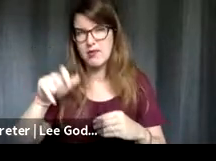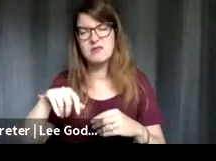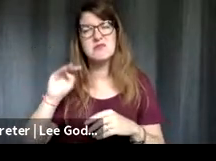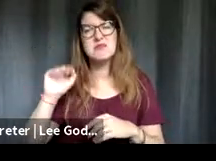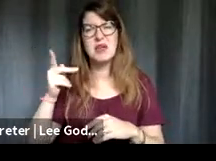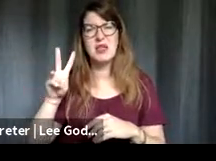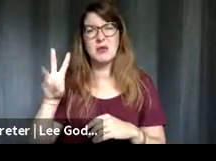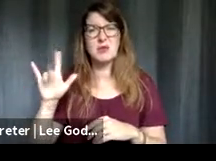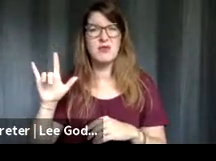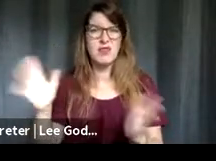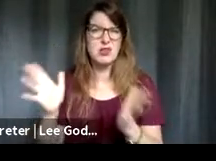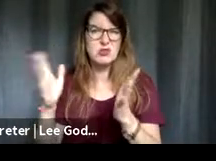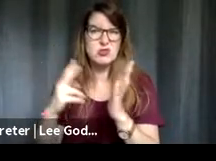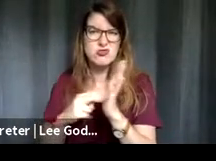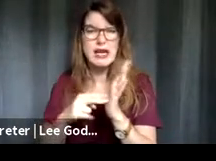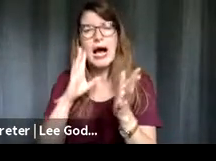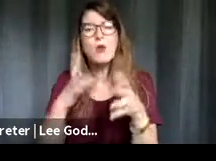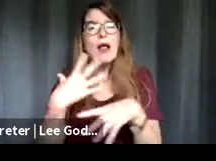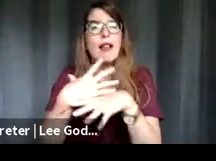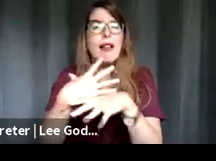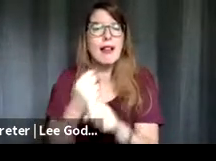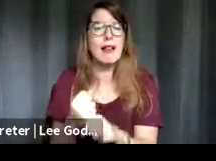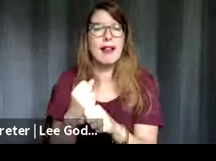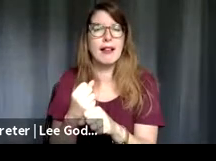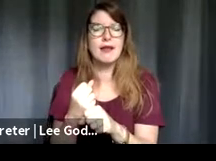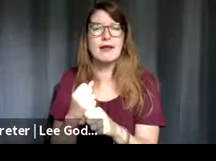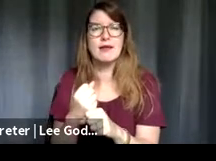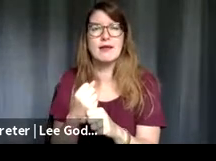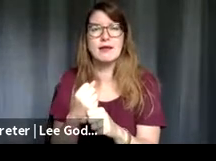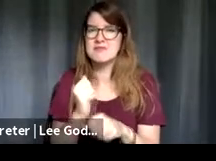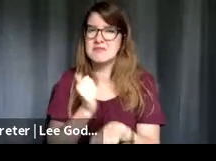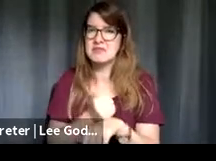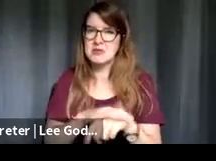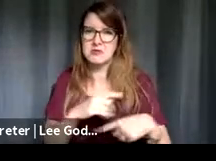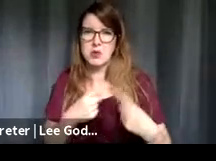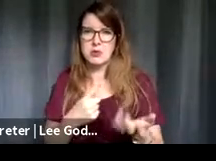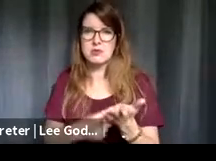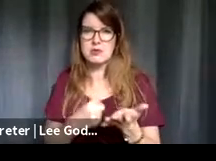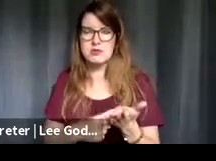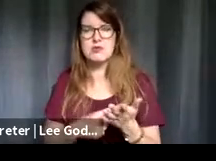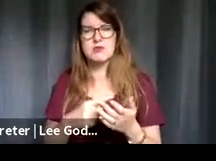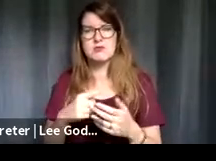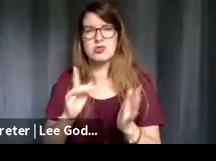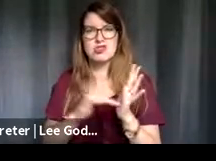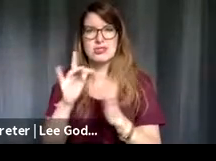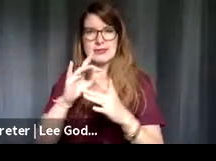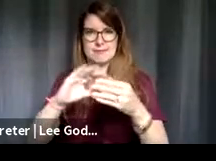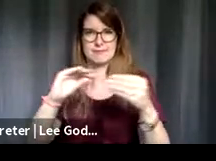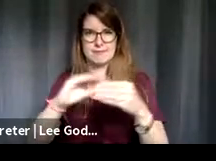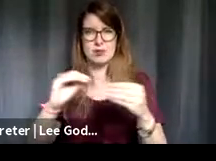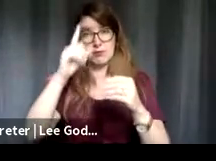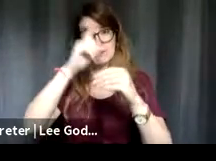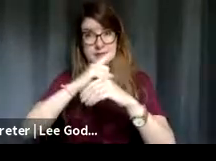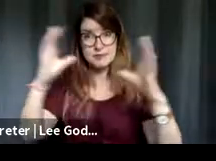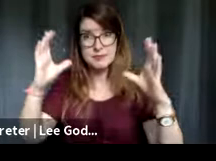you to go read it. I'm going to retell it, kind of paraphrase it in light of what we've been talking about and this parable that Jesus gives. So imagine